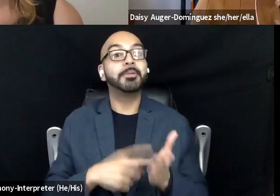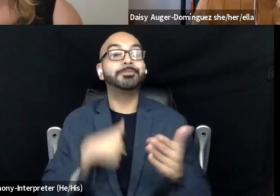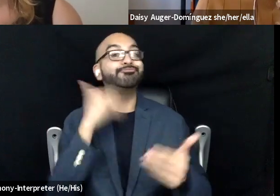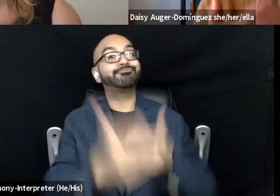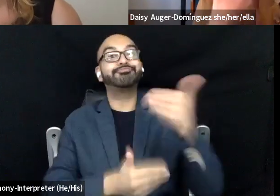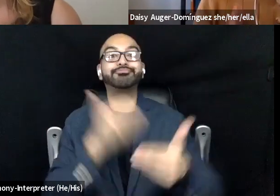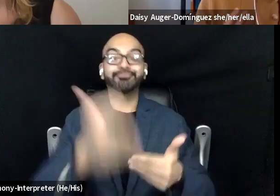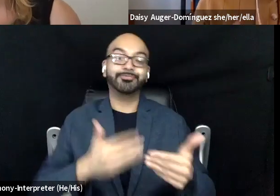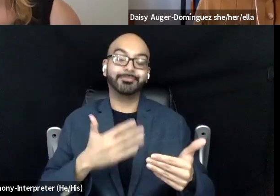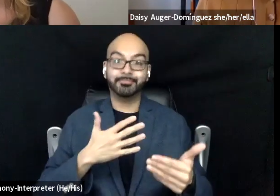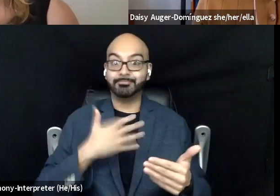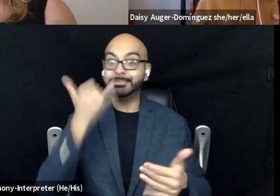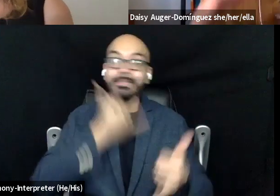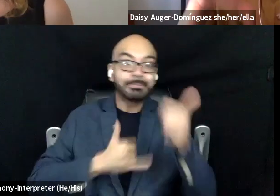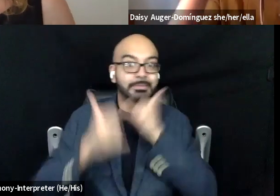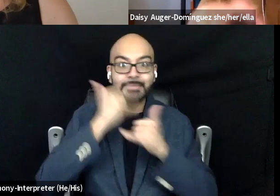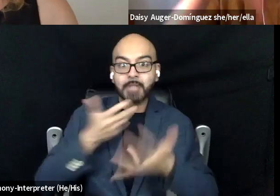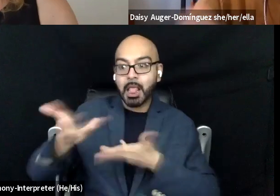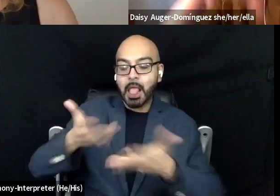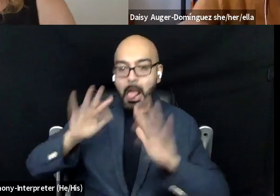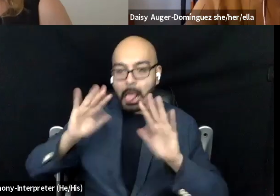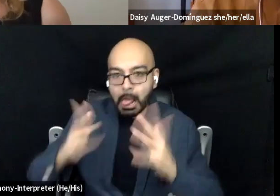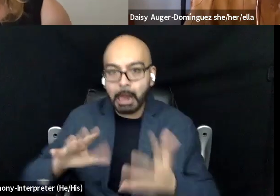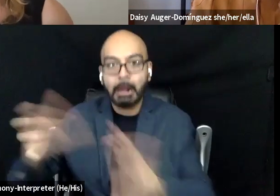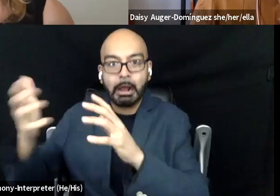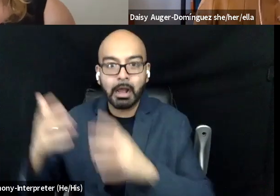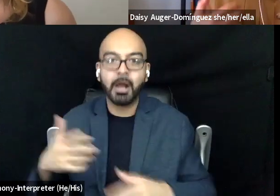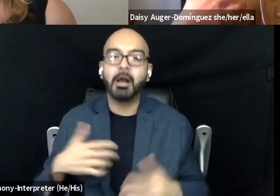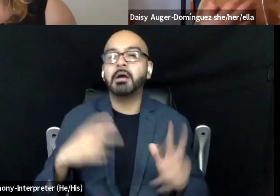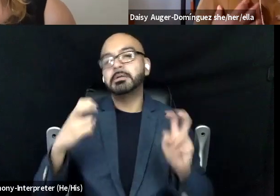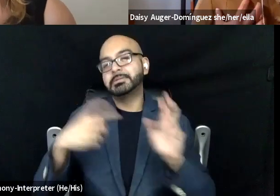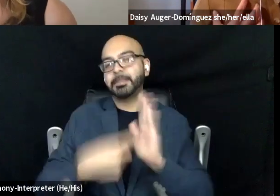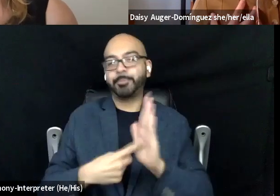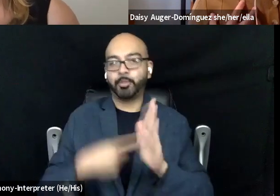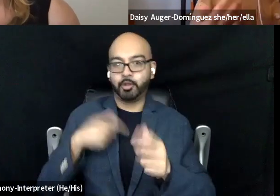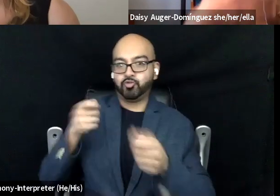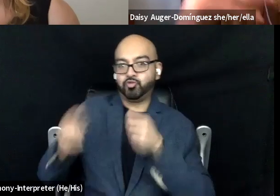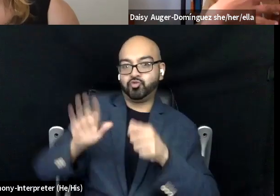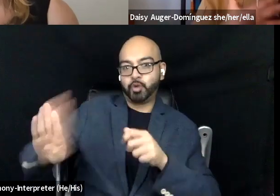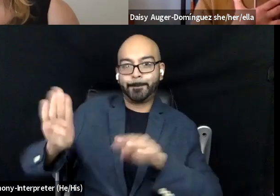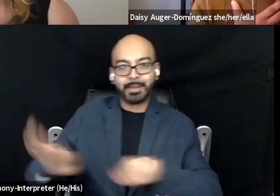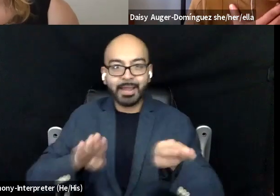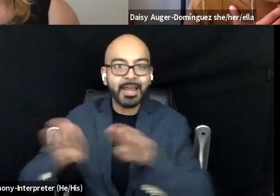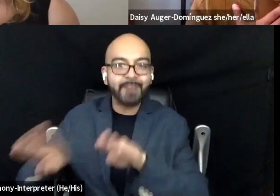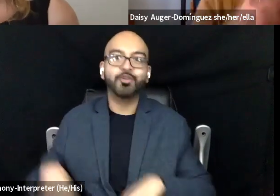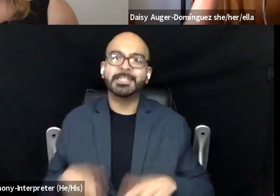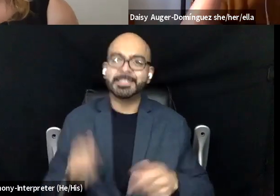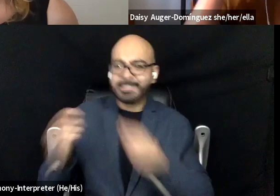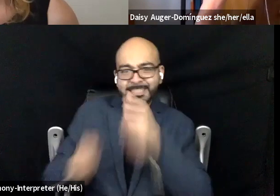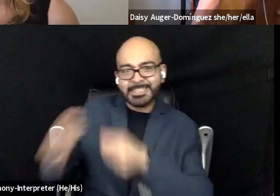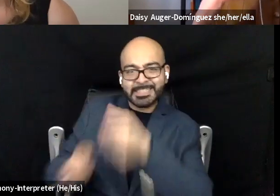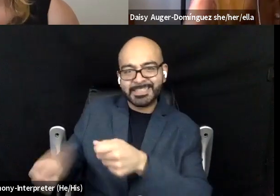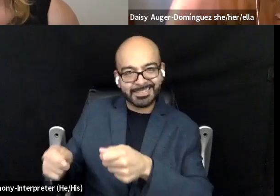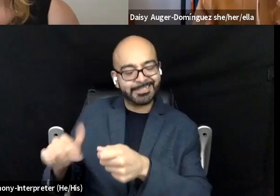mother has ever, and certainly that my mother, of me wanting her to behave in a certain way, because that's how I behave, because that's how I am. And